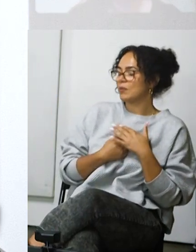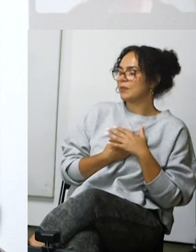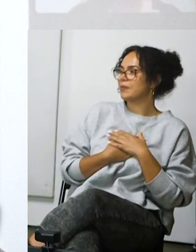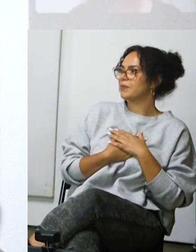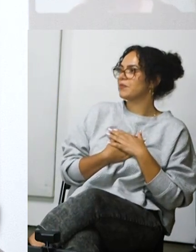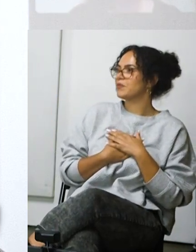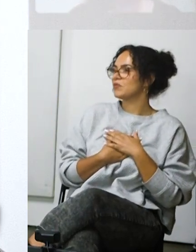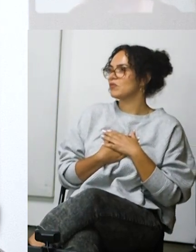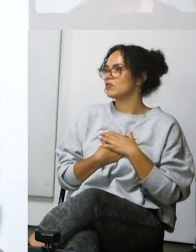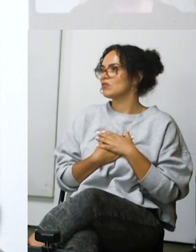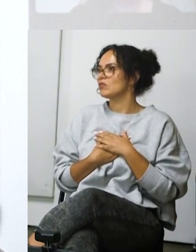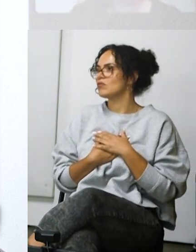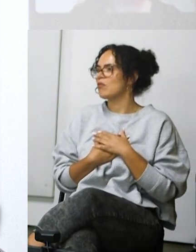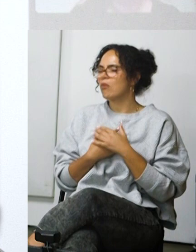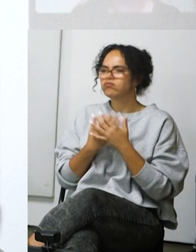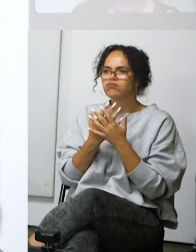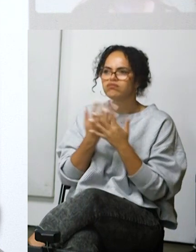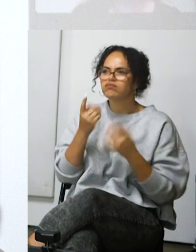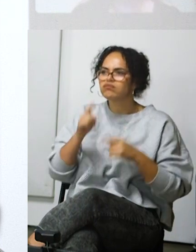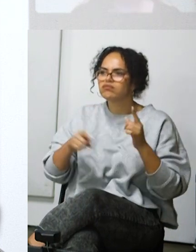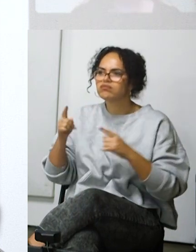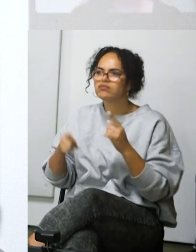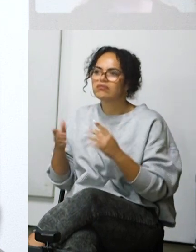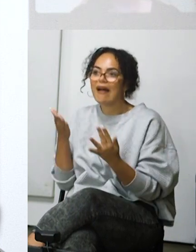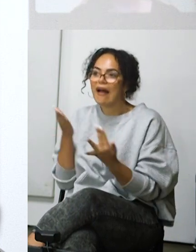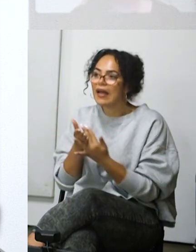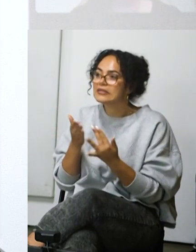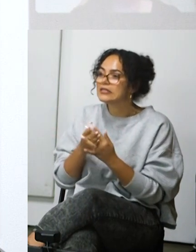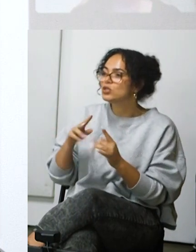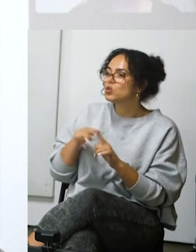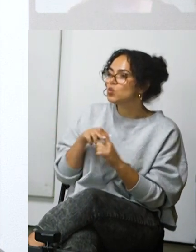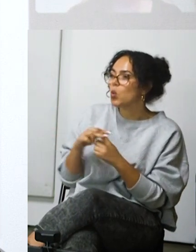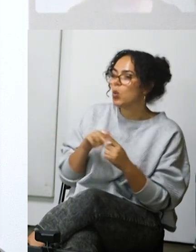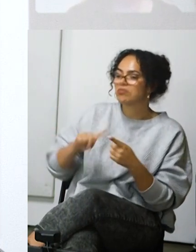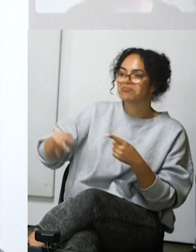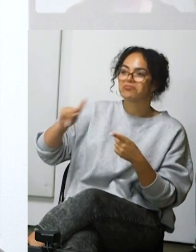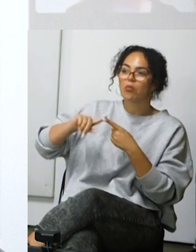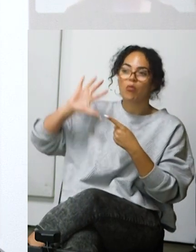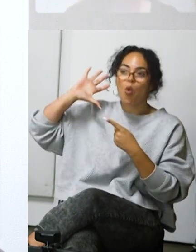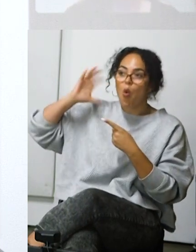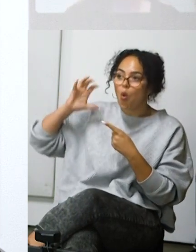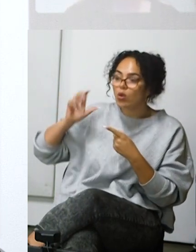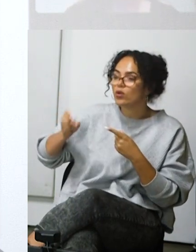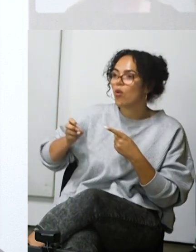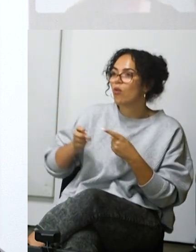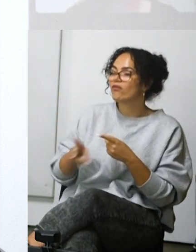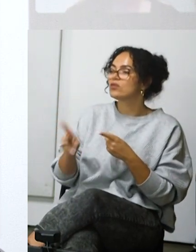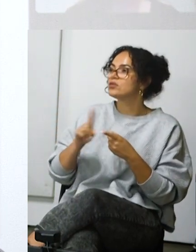We had a lot of access tools available. We had audio versions of everything, and